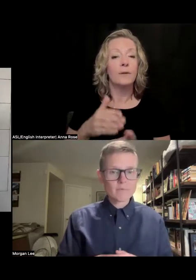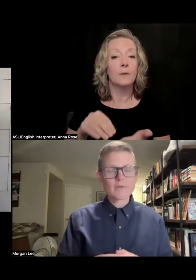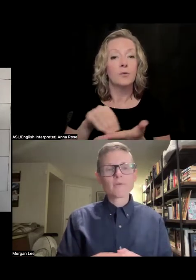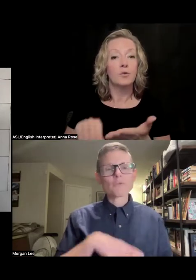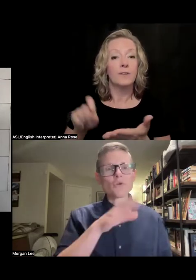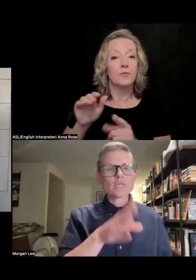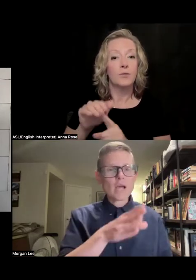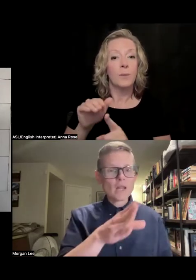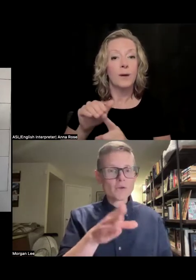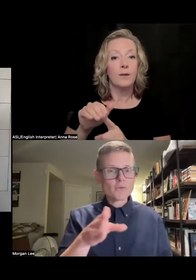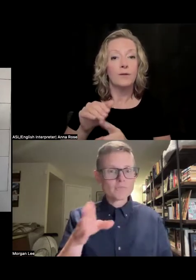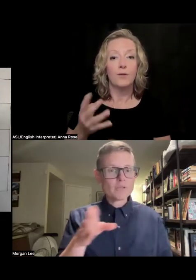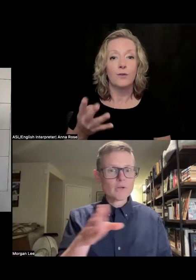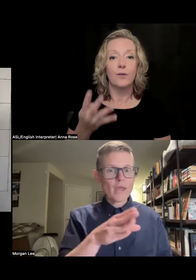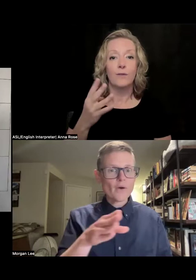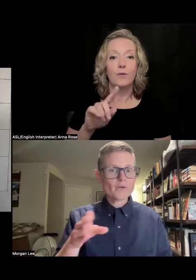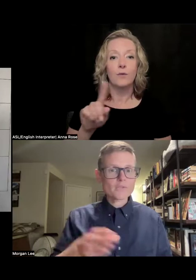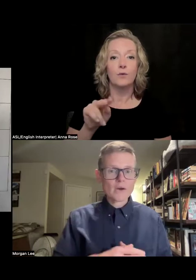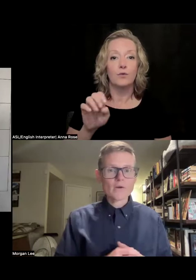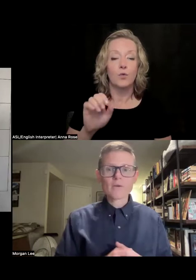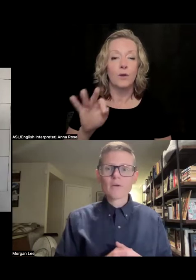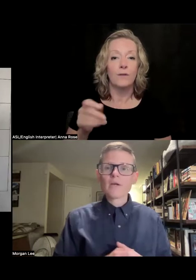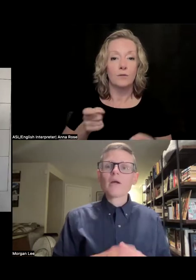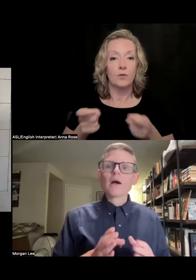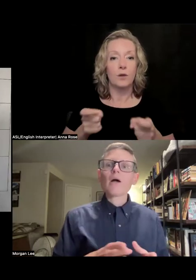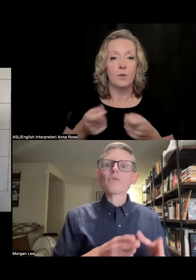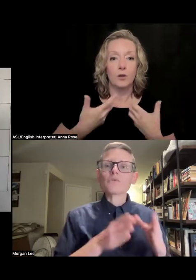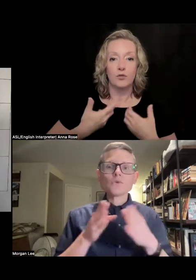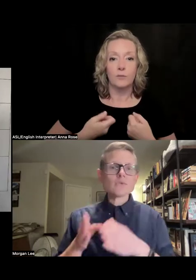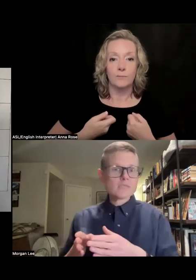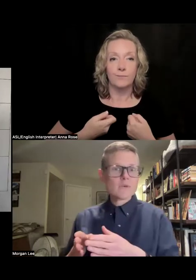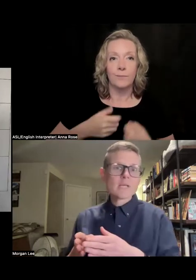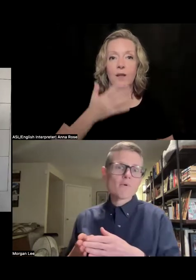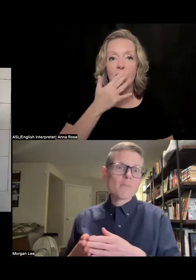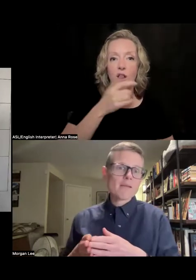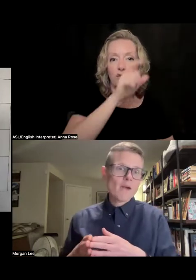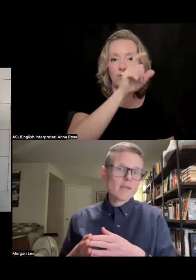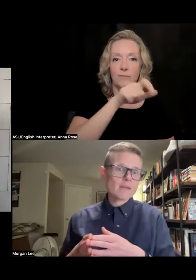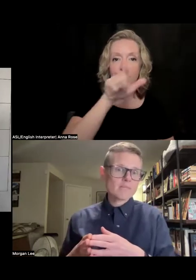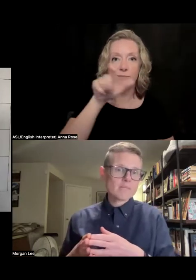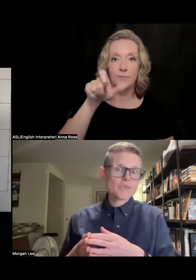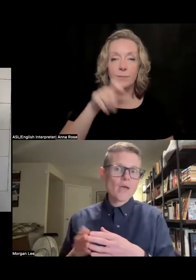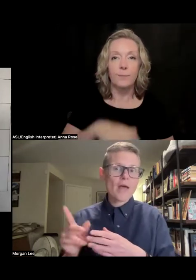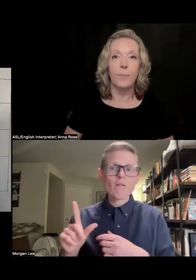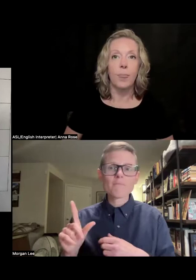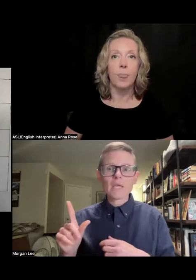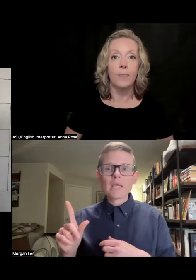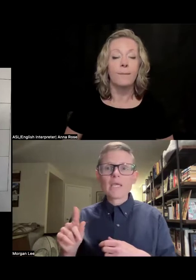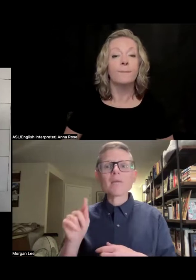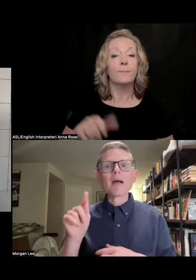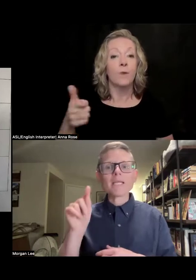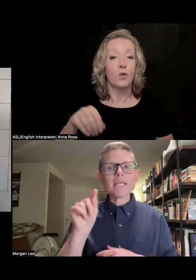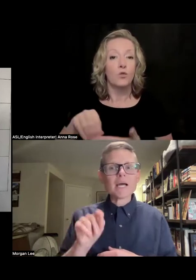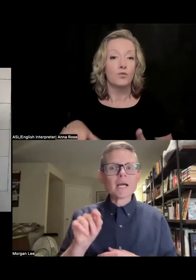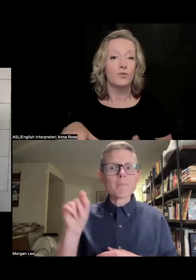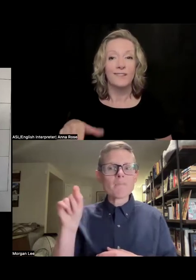regulation, which are these colored little characters here. Other students, for example, my friend, Mr. L,